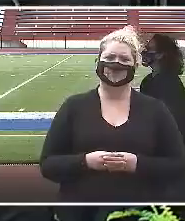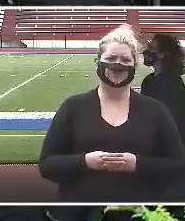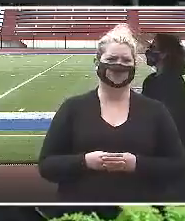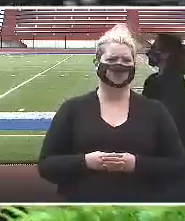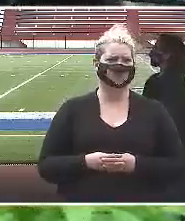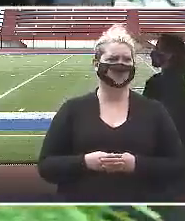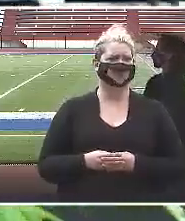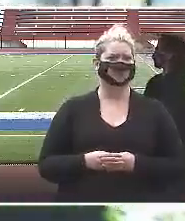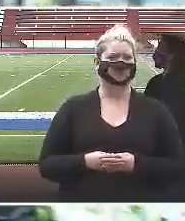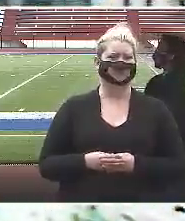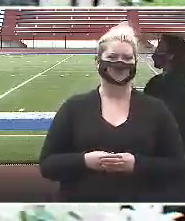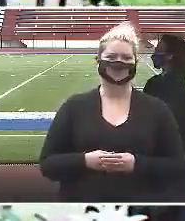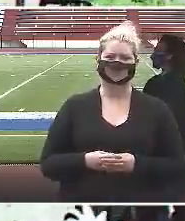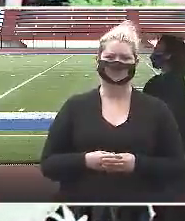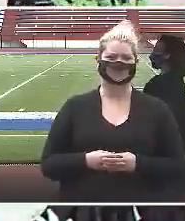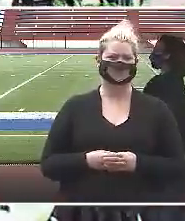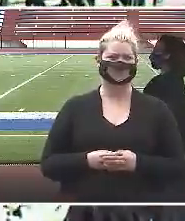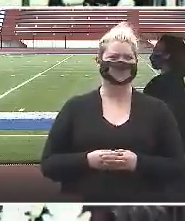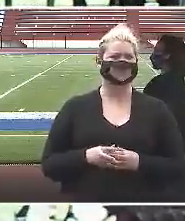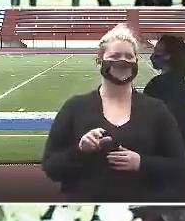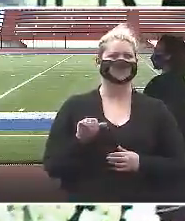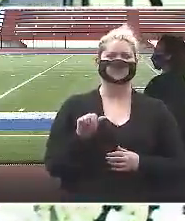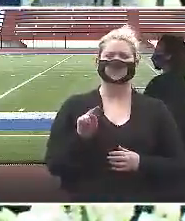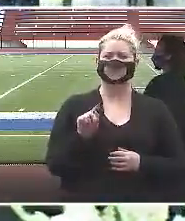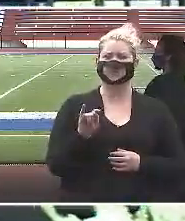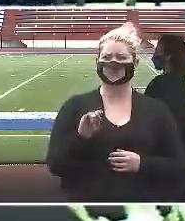Intisar Daoud.